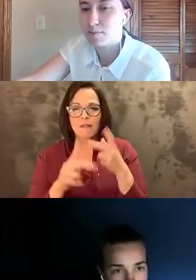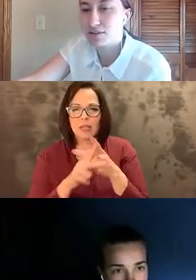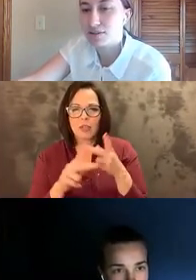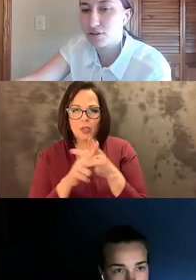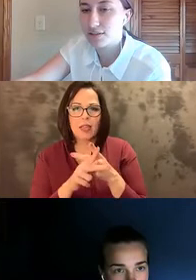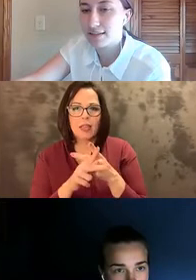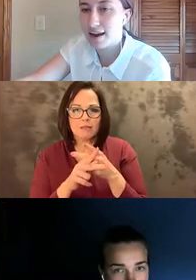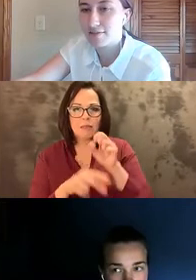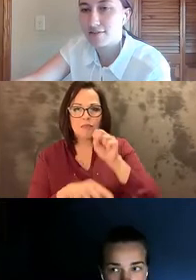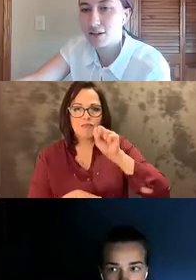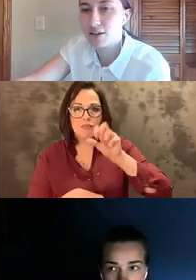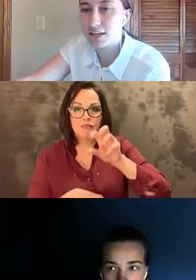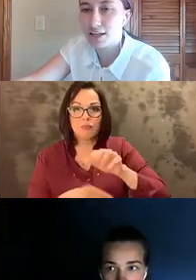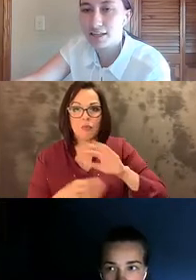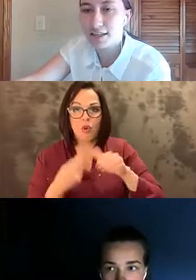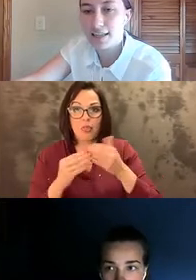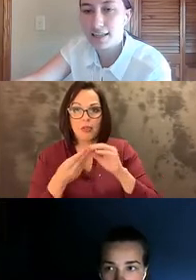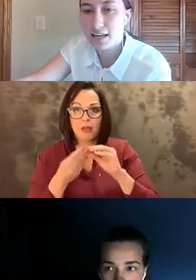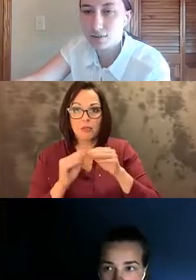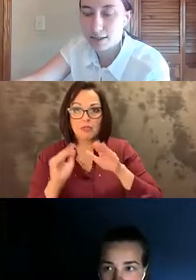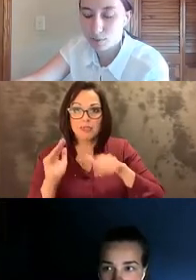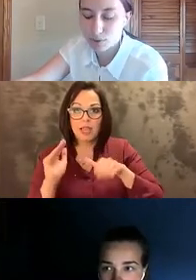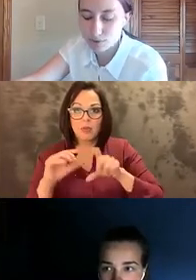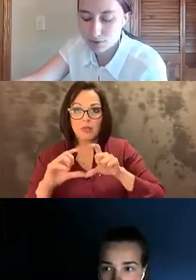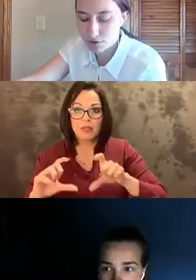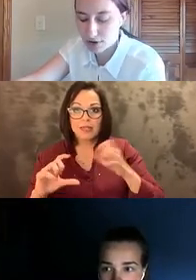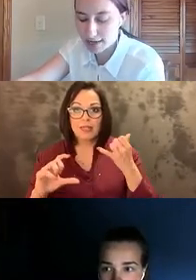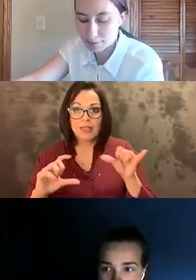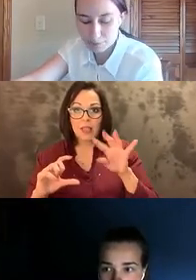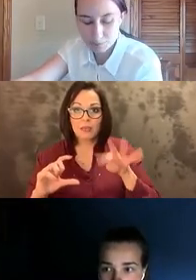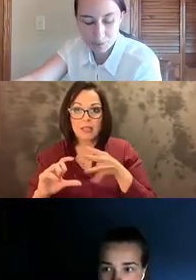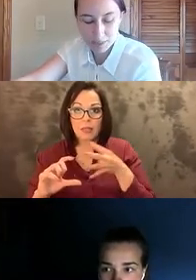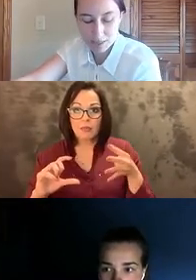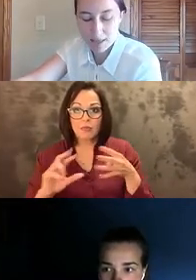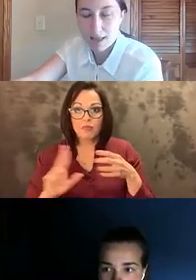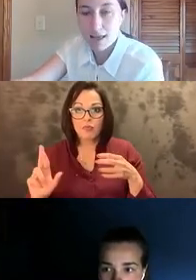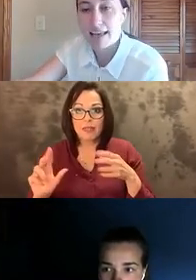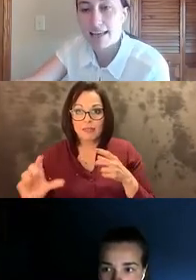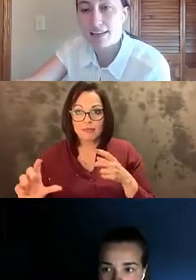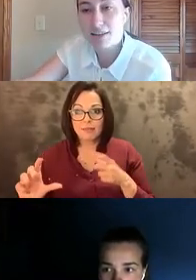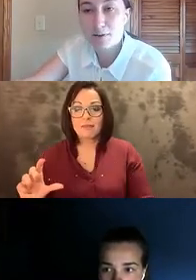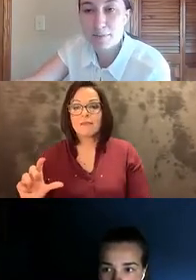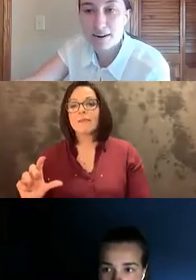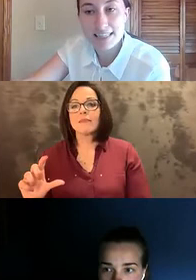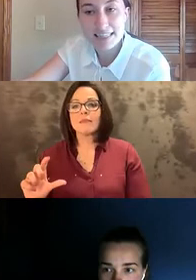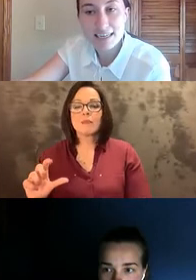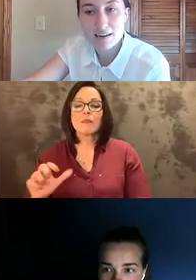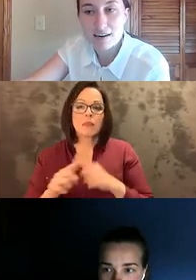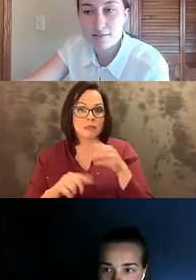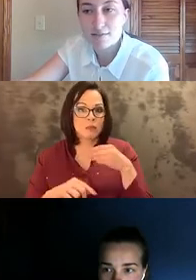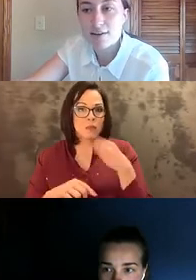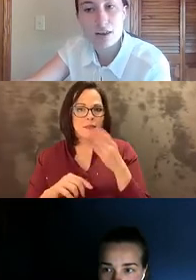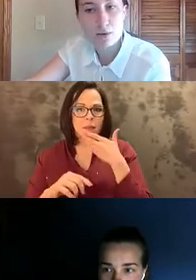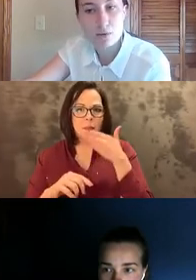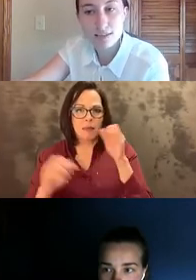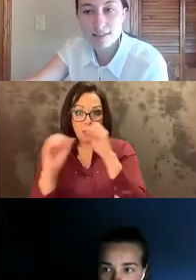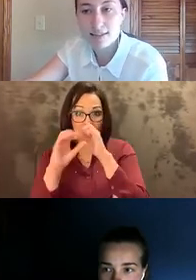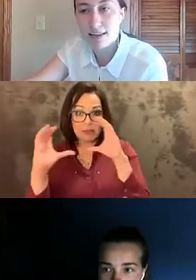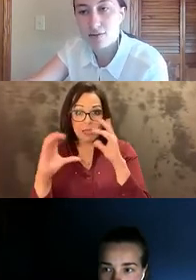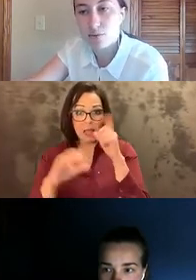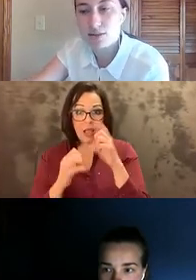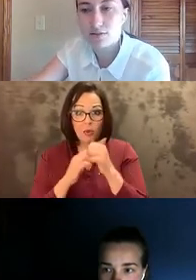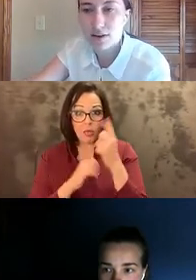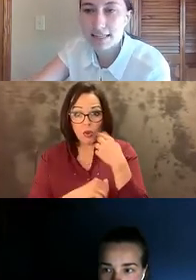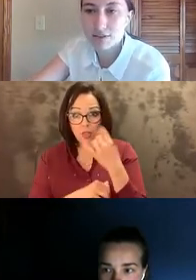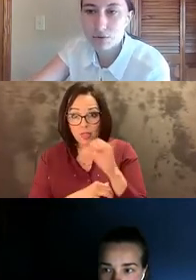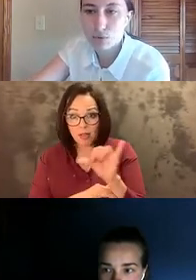all the numbers for your staff down here in that yellow table to the right. And to give you a better idea of how that works